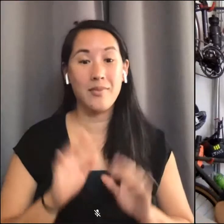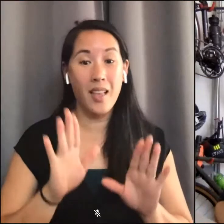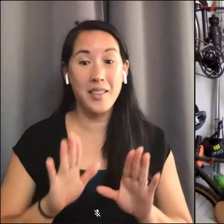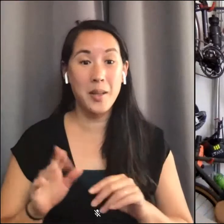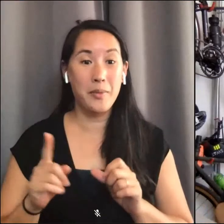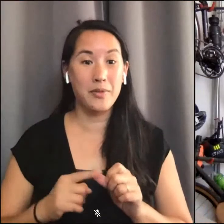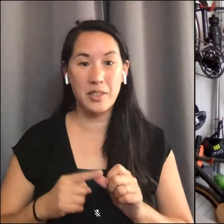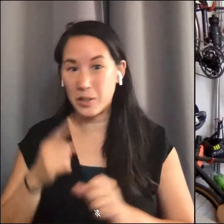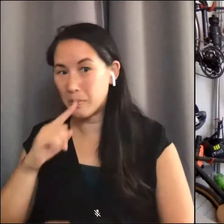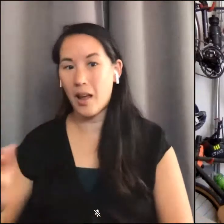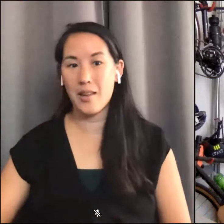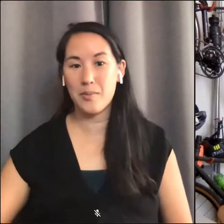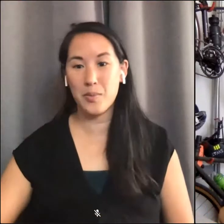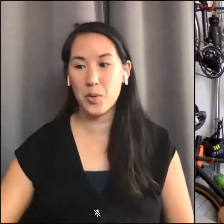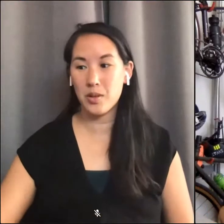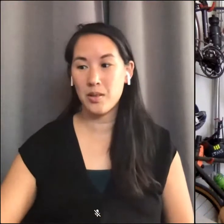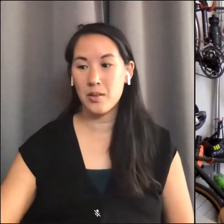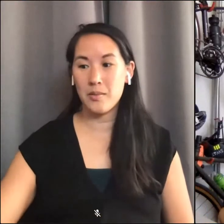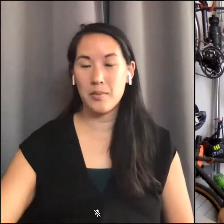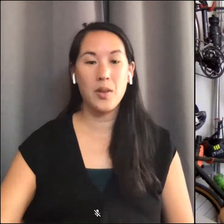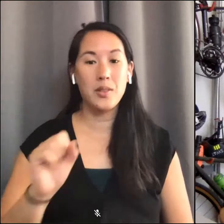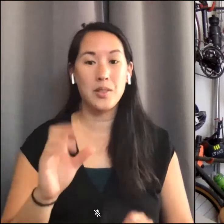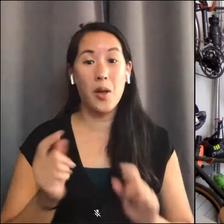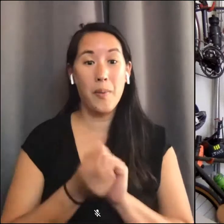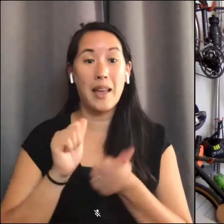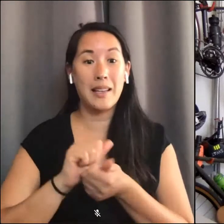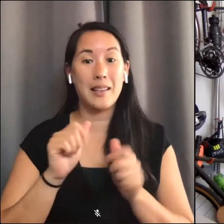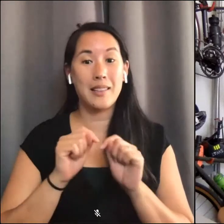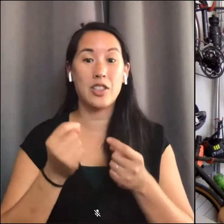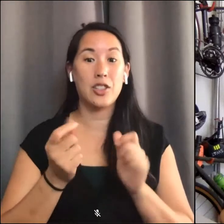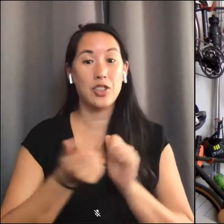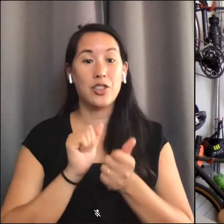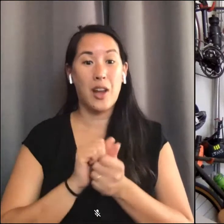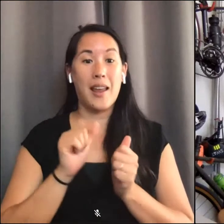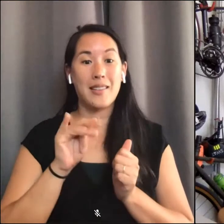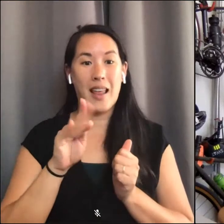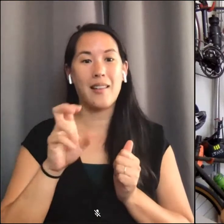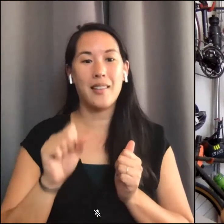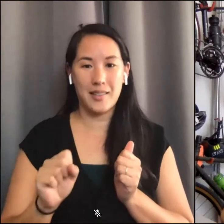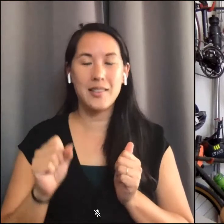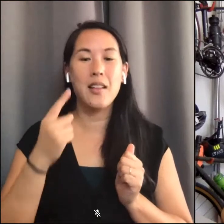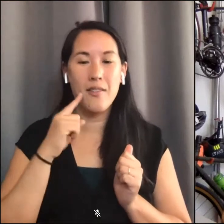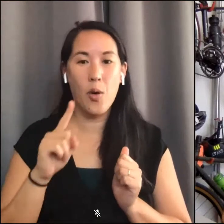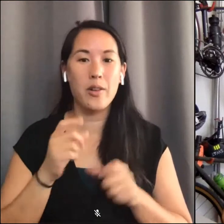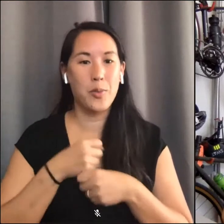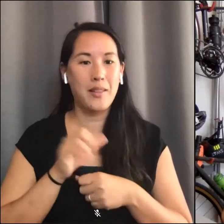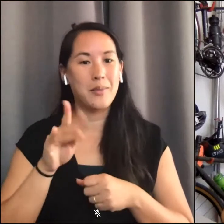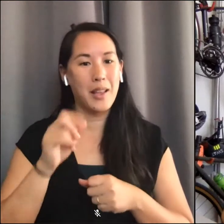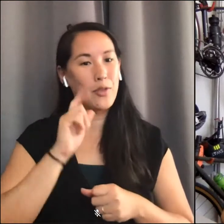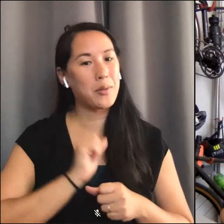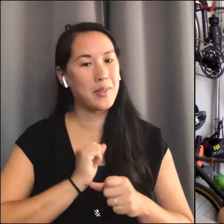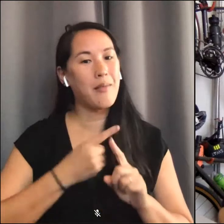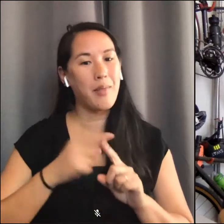I want to thank Antonia, Melinda, and the entire team at Change Catalyst for not only putting on this event, but creating a space for myself and other